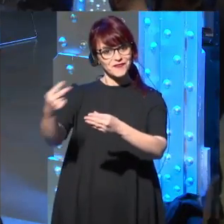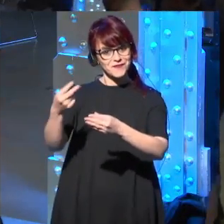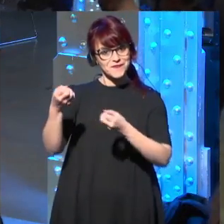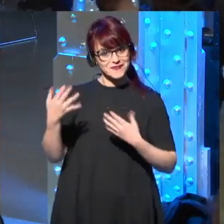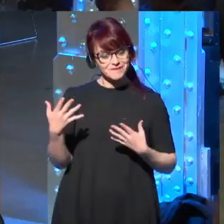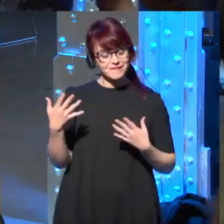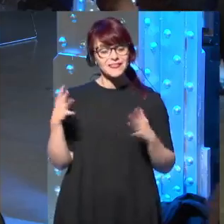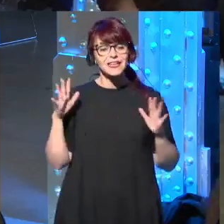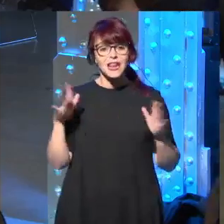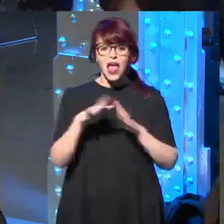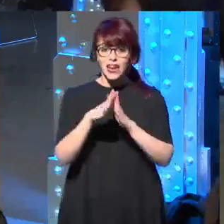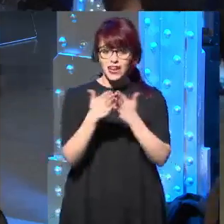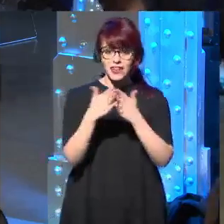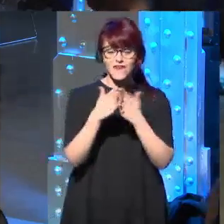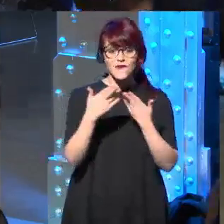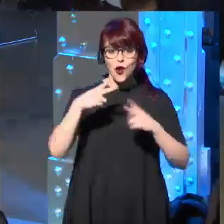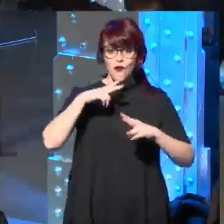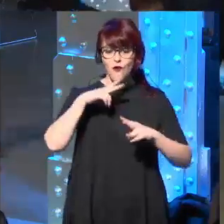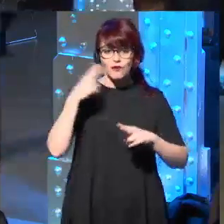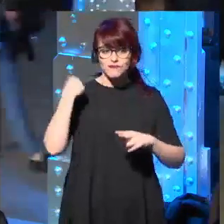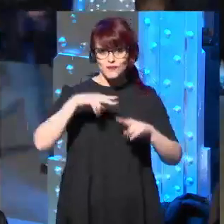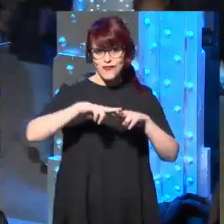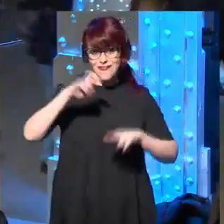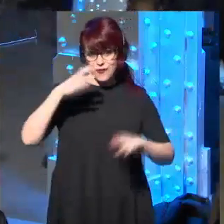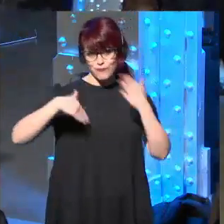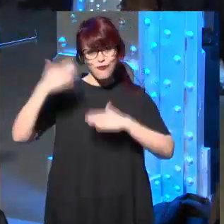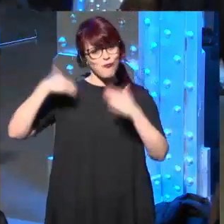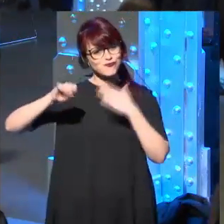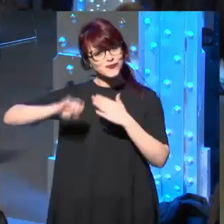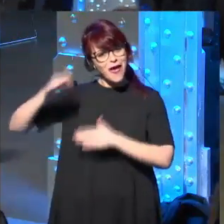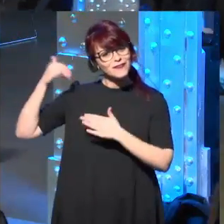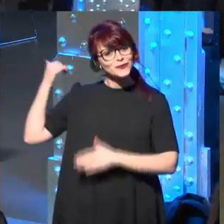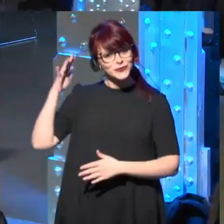you published that many years ago. Many years ago.